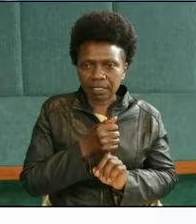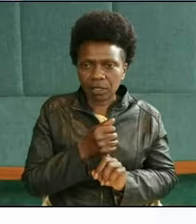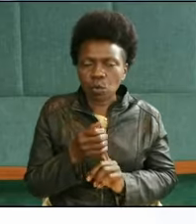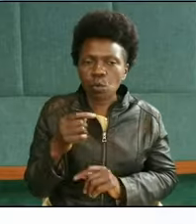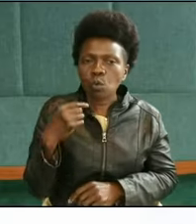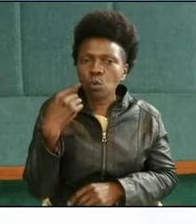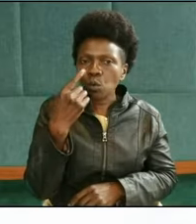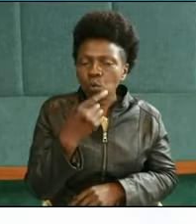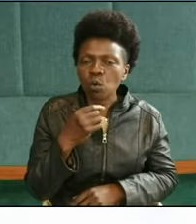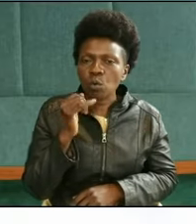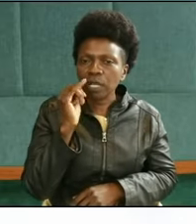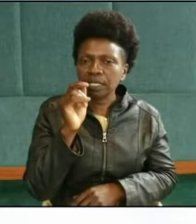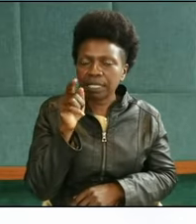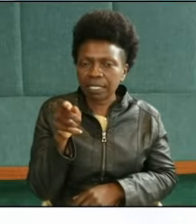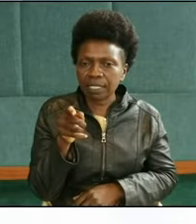Who is this one?